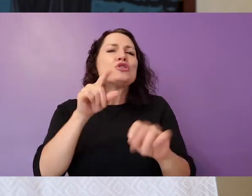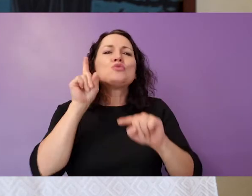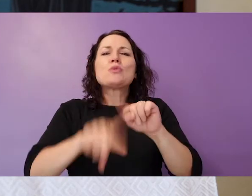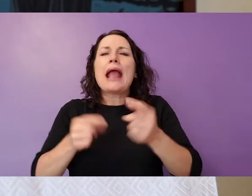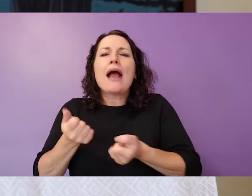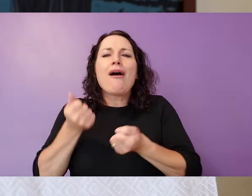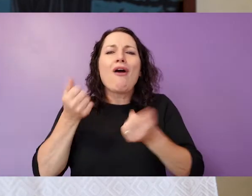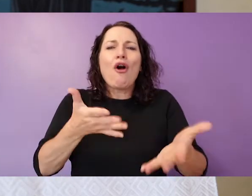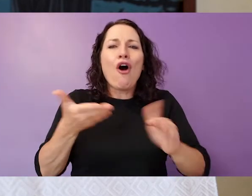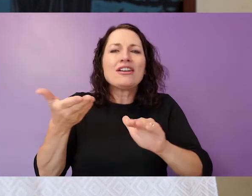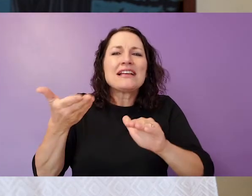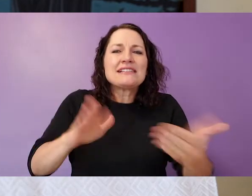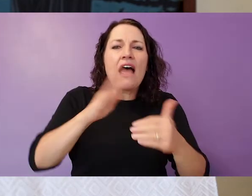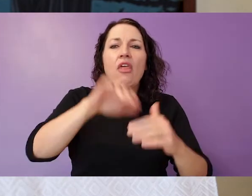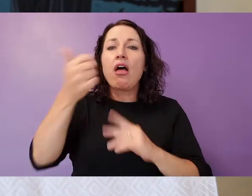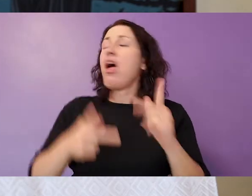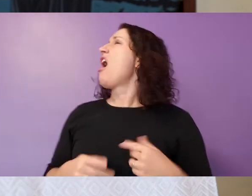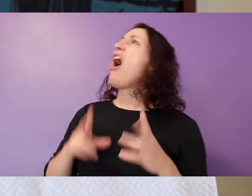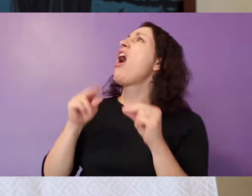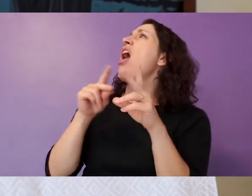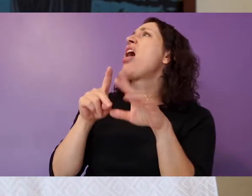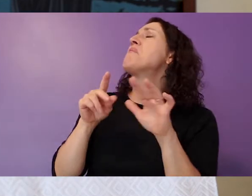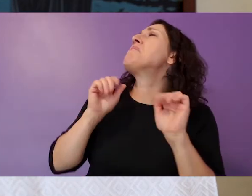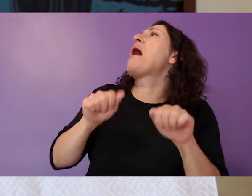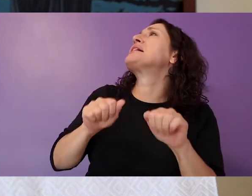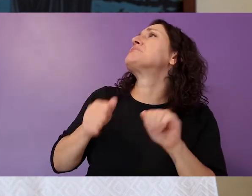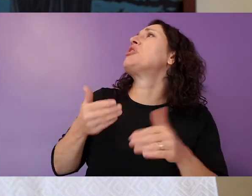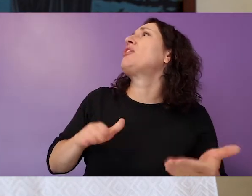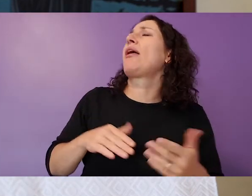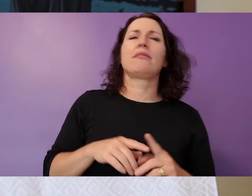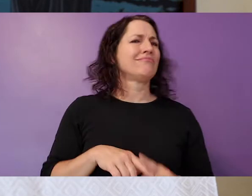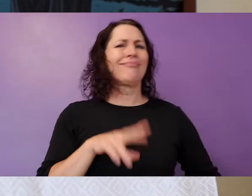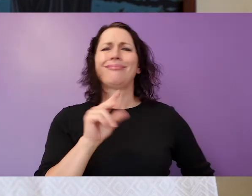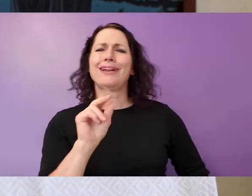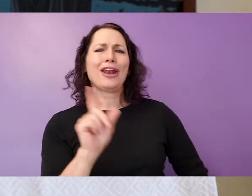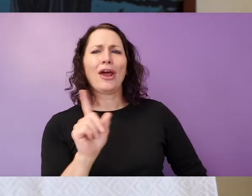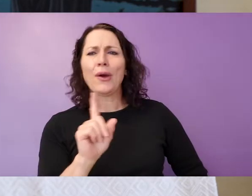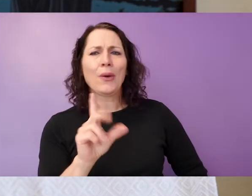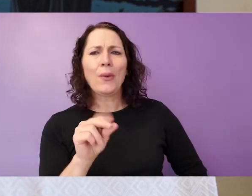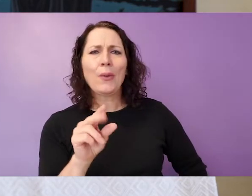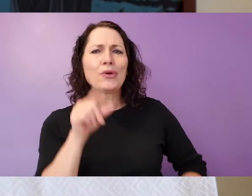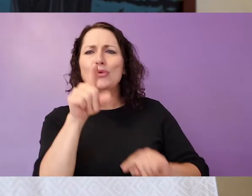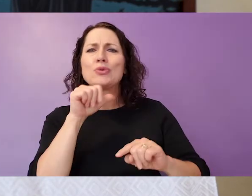inflict death on another, or the possibility of death.